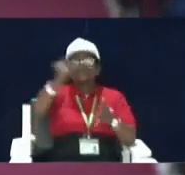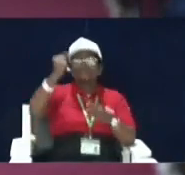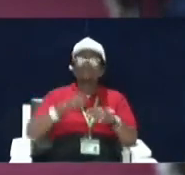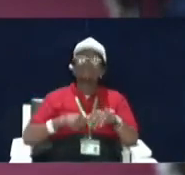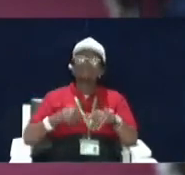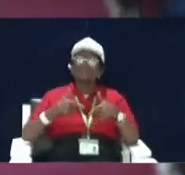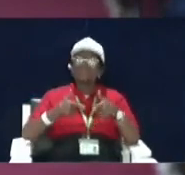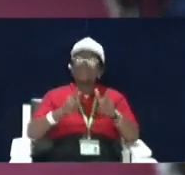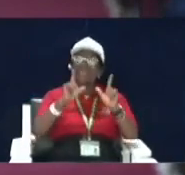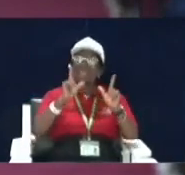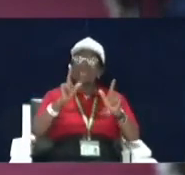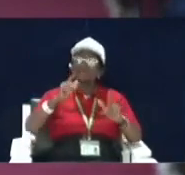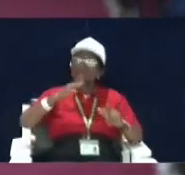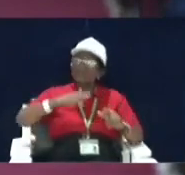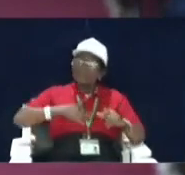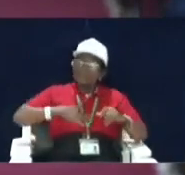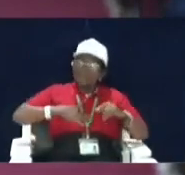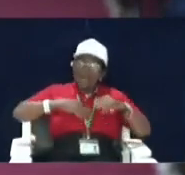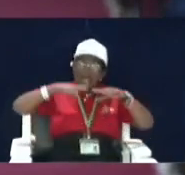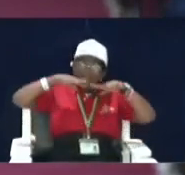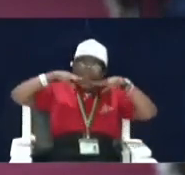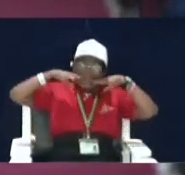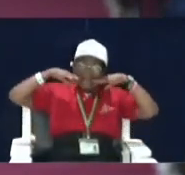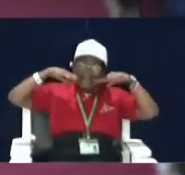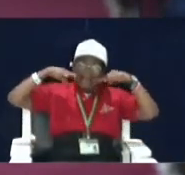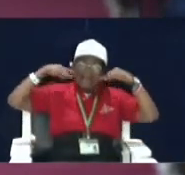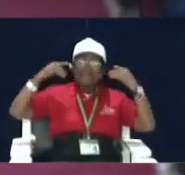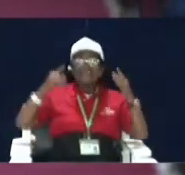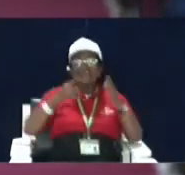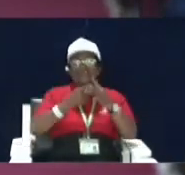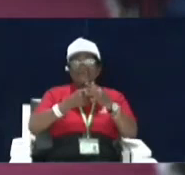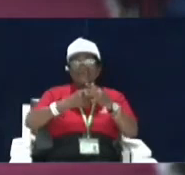Let my laughter begin.